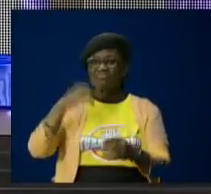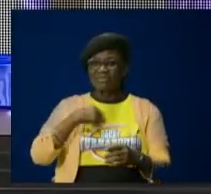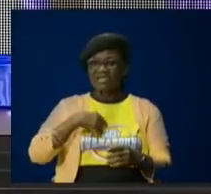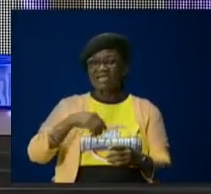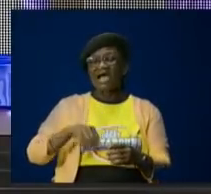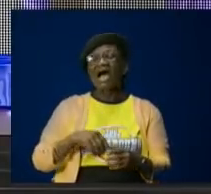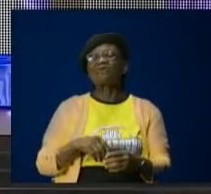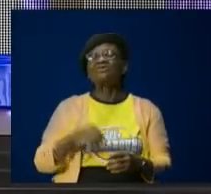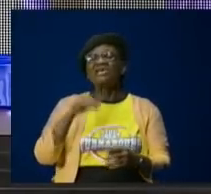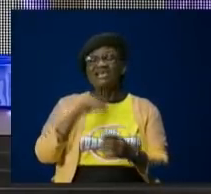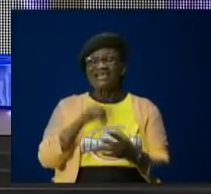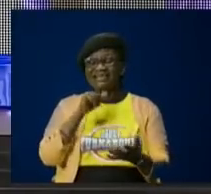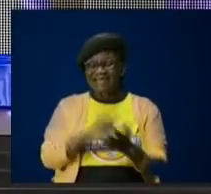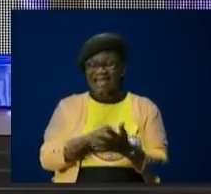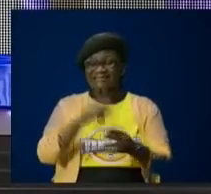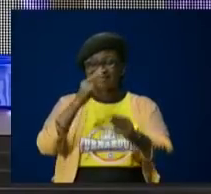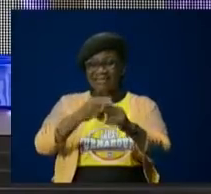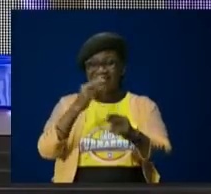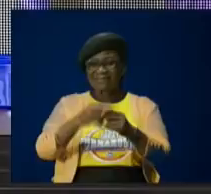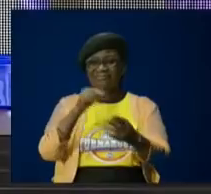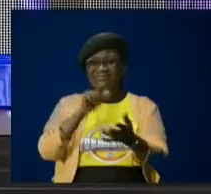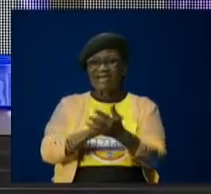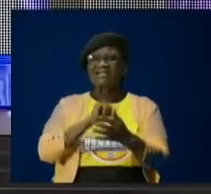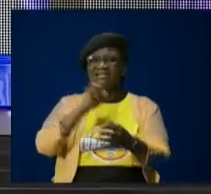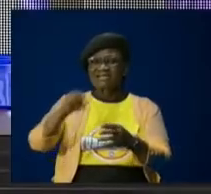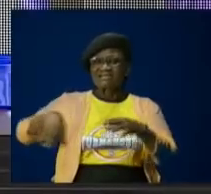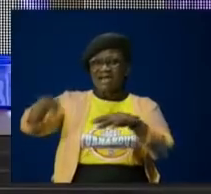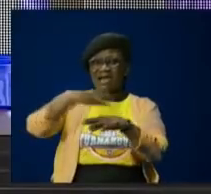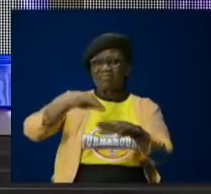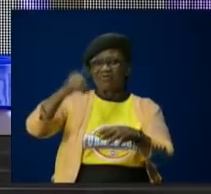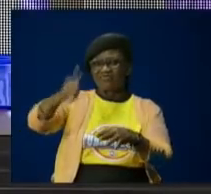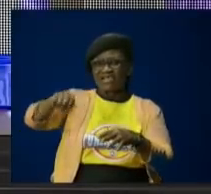In that name that's above every other name,